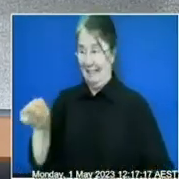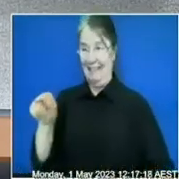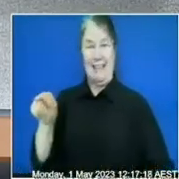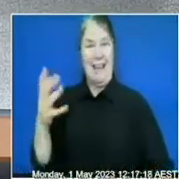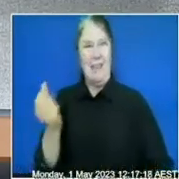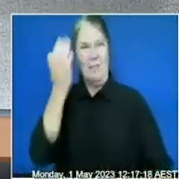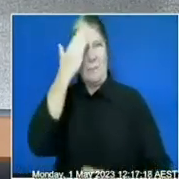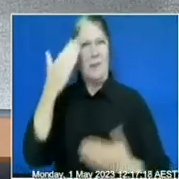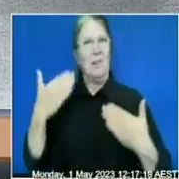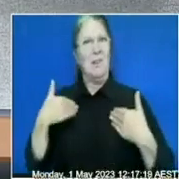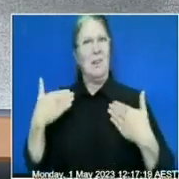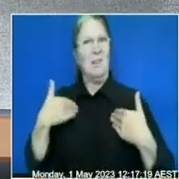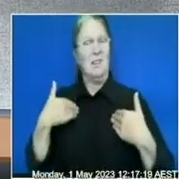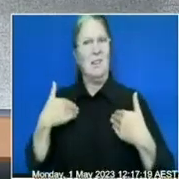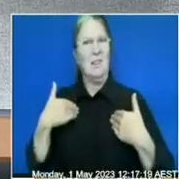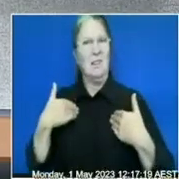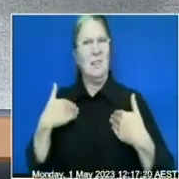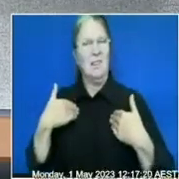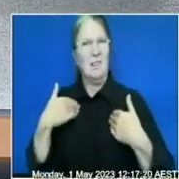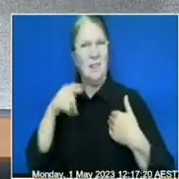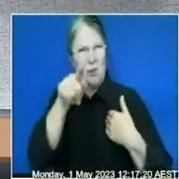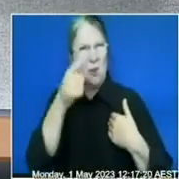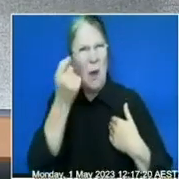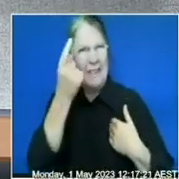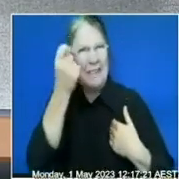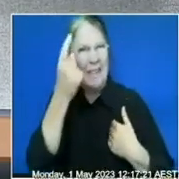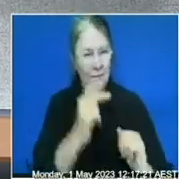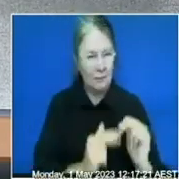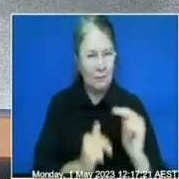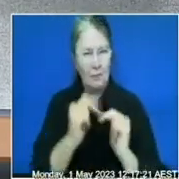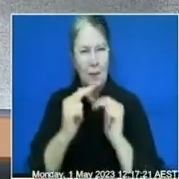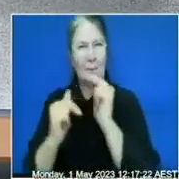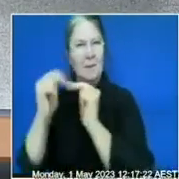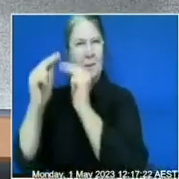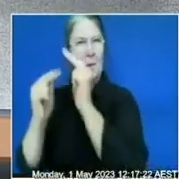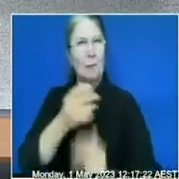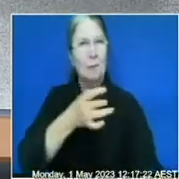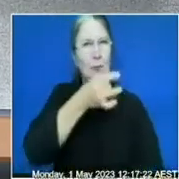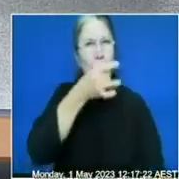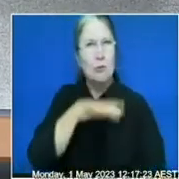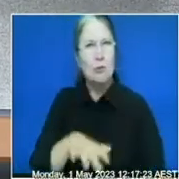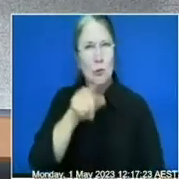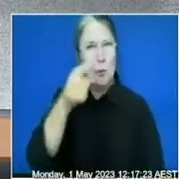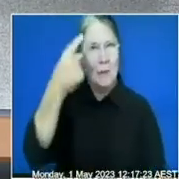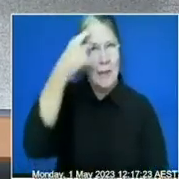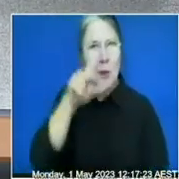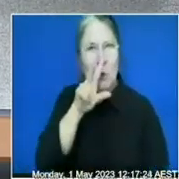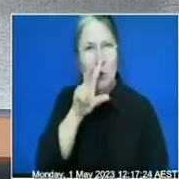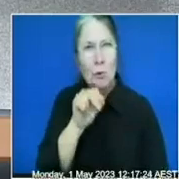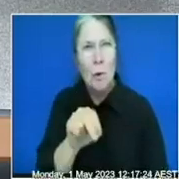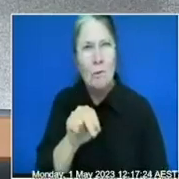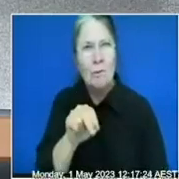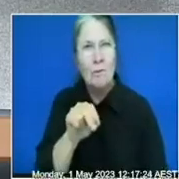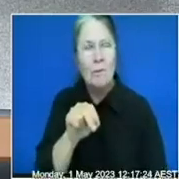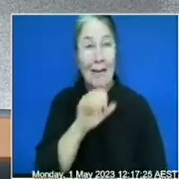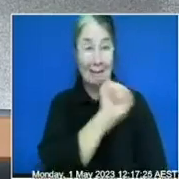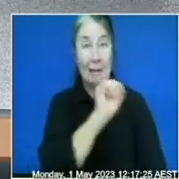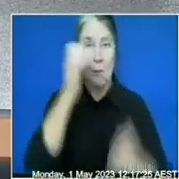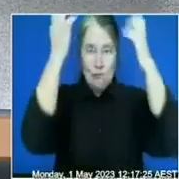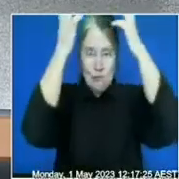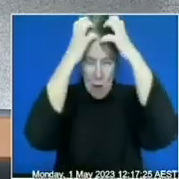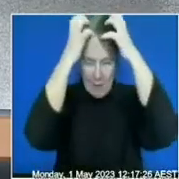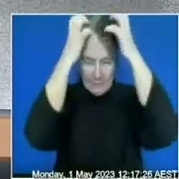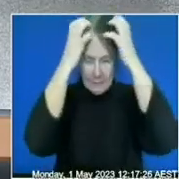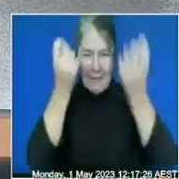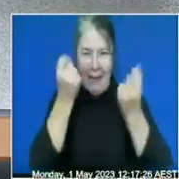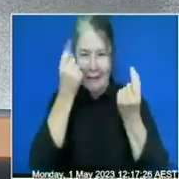of right for wrong. Think about this that you've written, and think about them being locked up away from their parents. I think that's the point